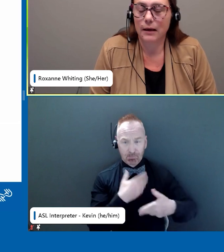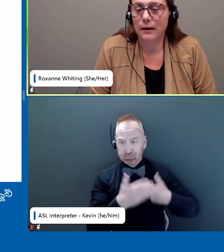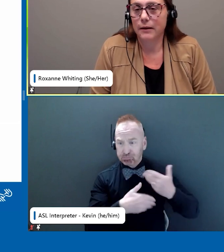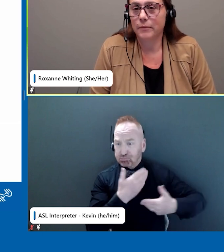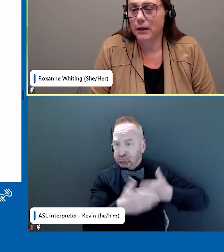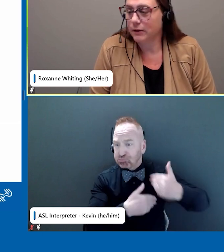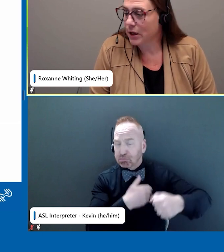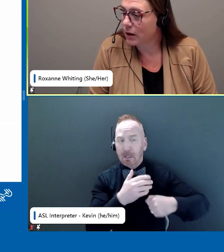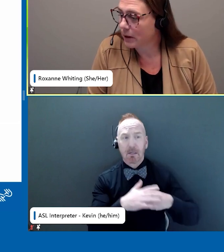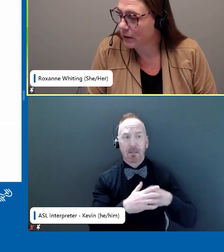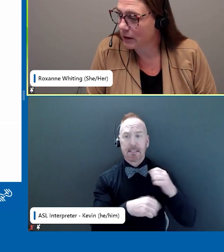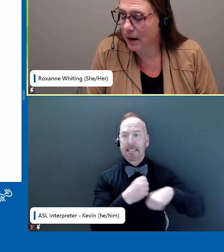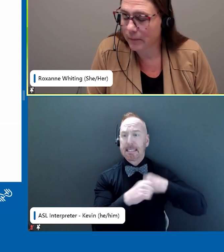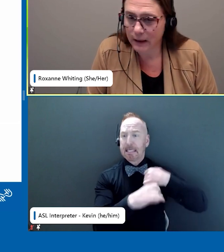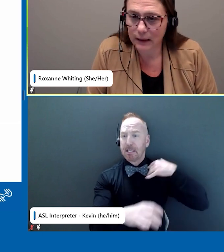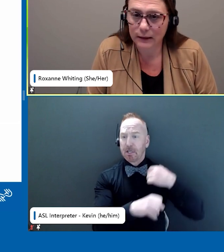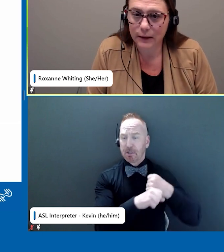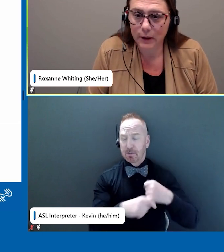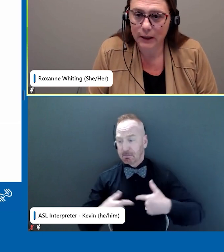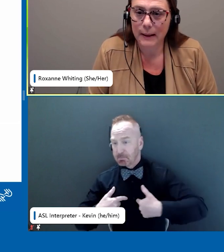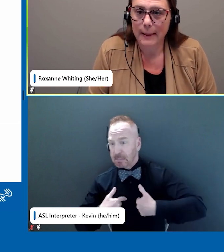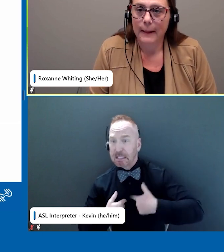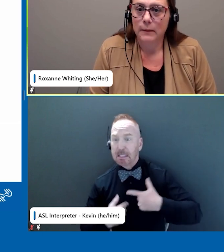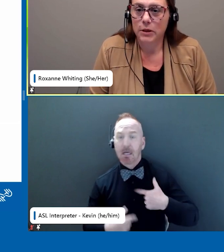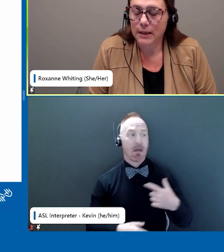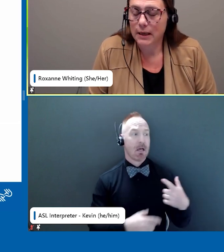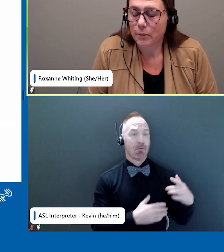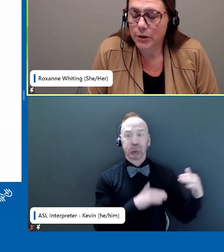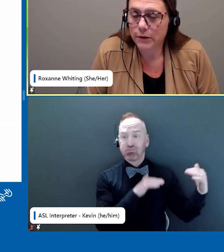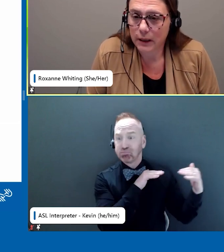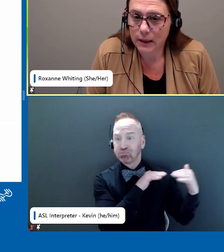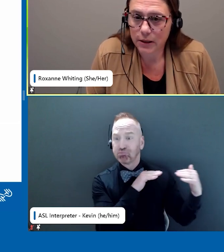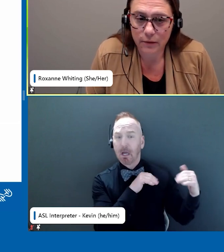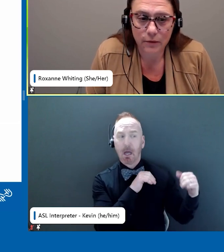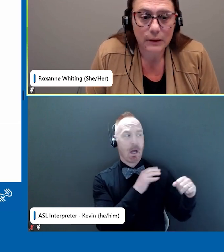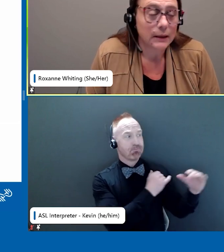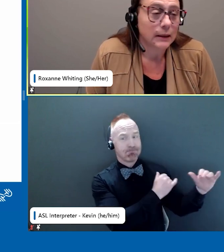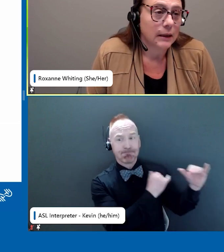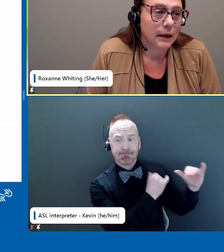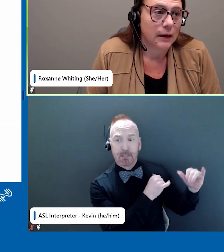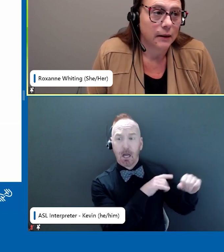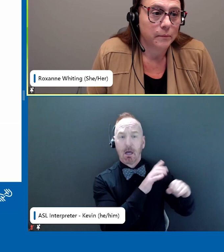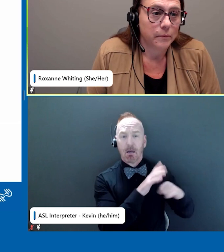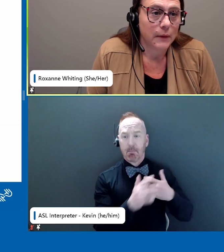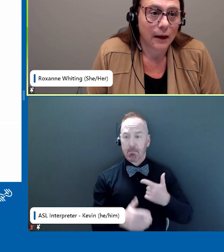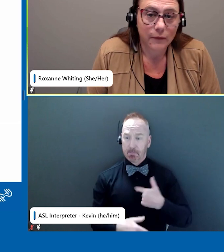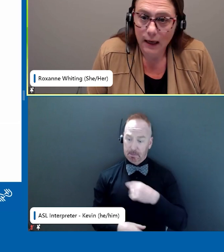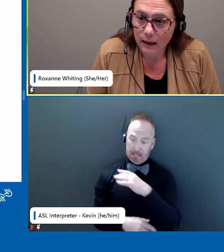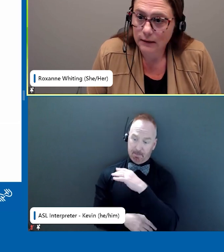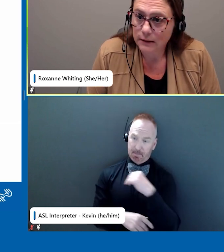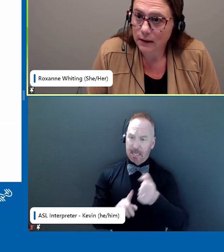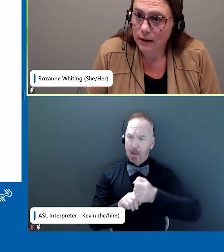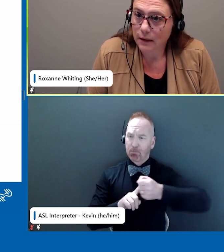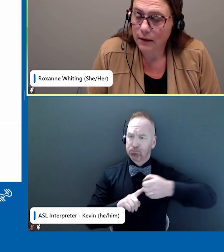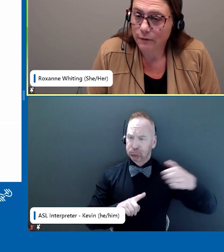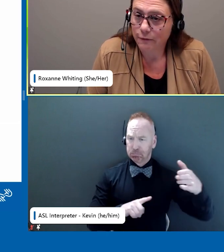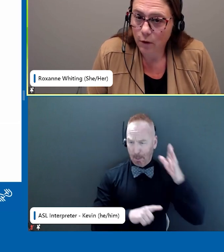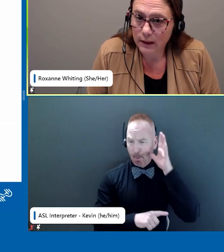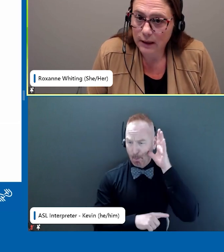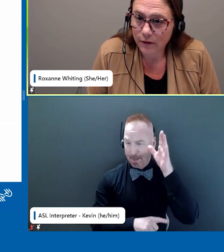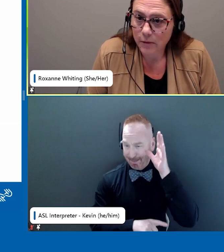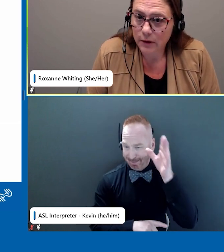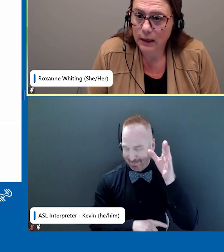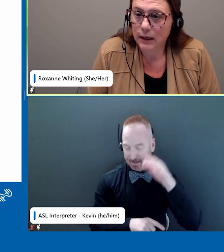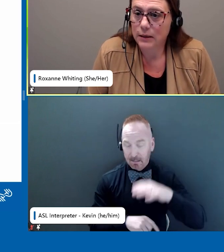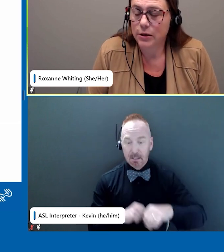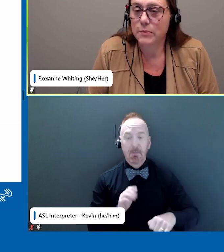colleagues, and I'll talk about our company in a little bit, but just an opportunity to advocate for